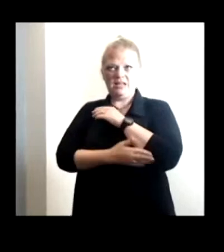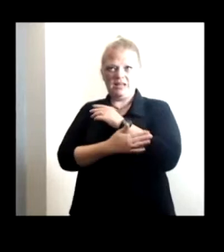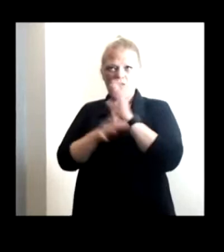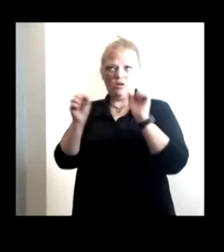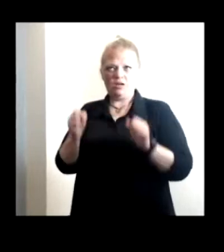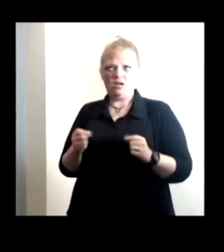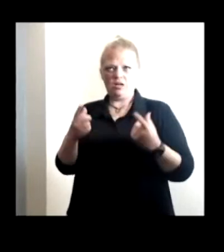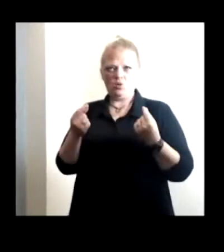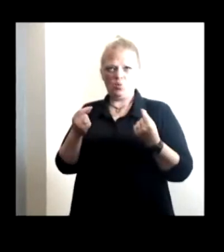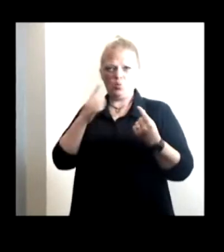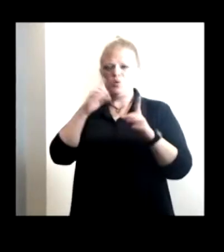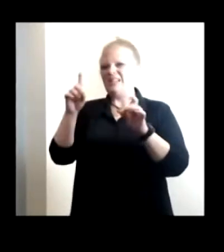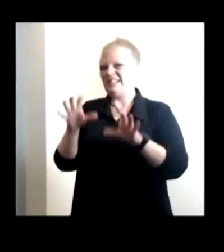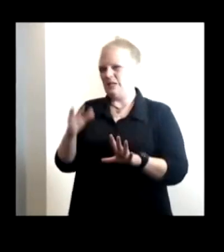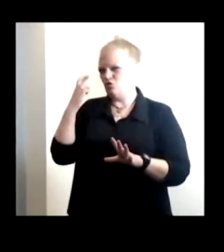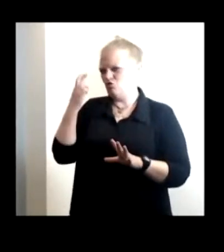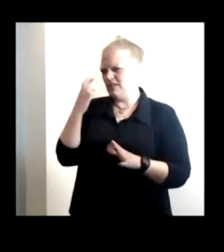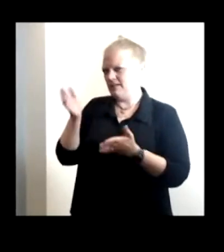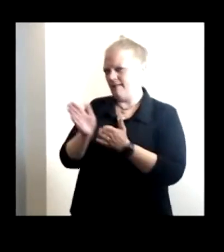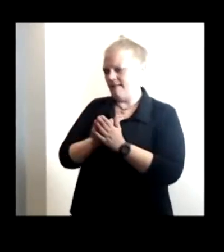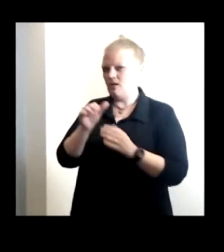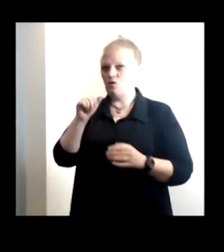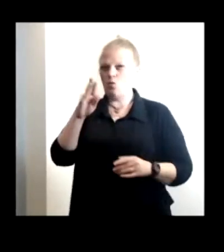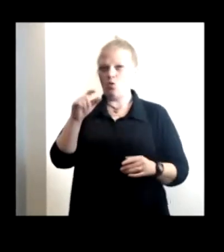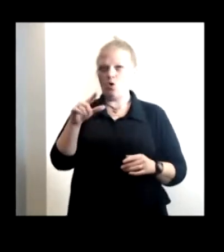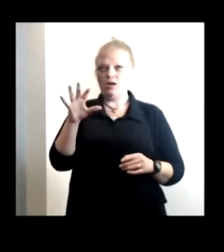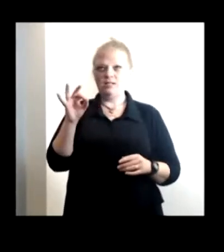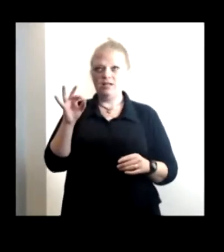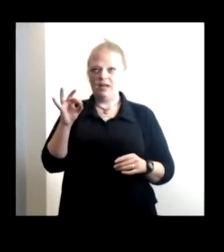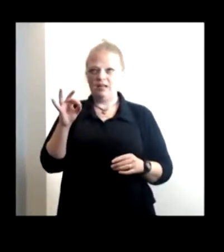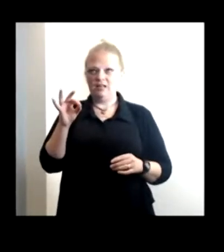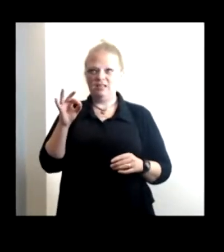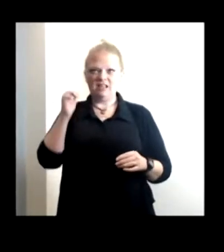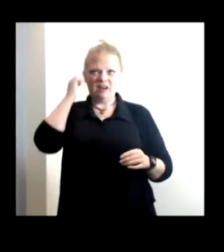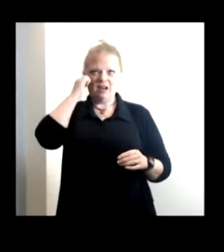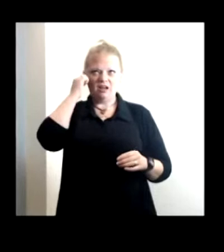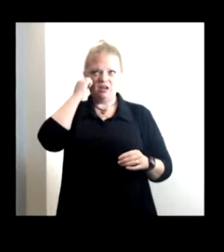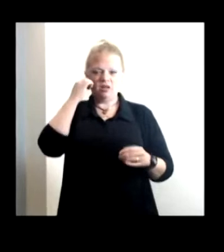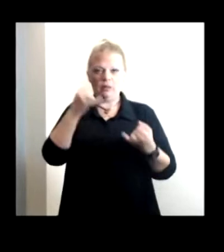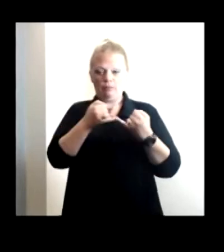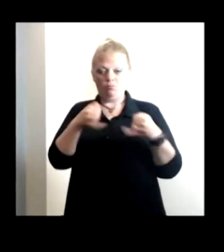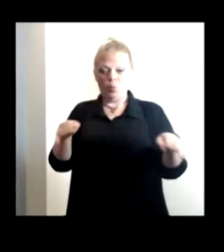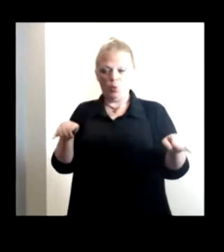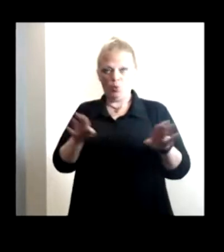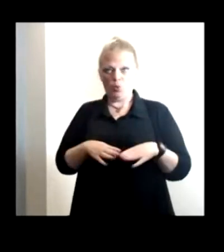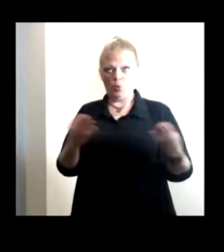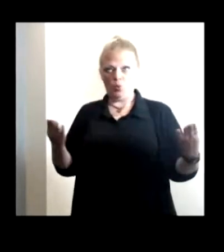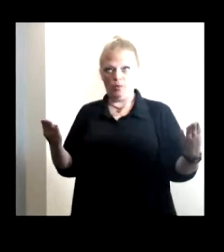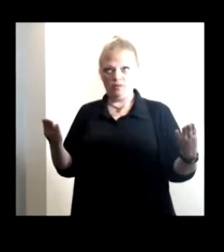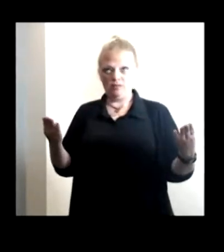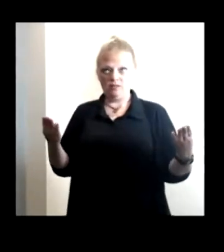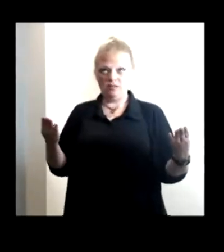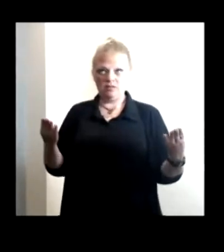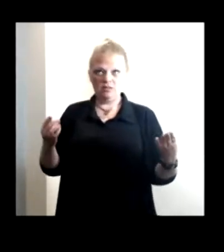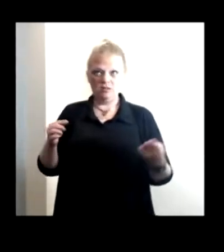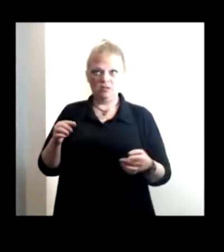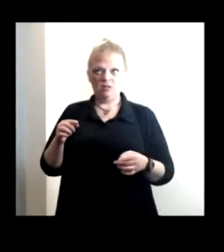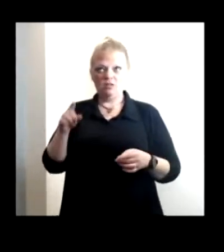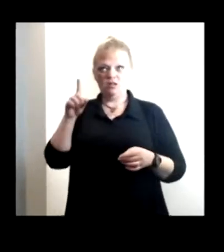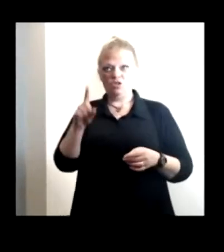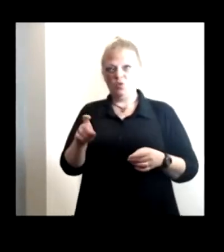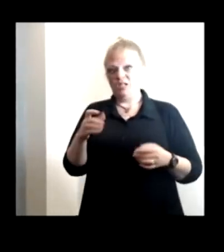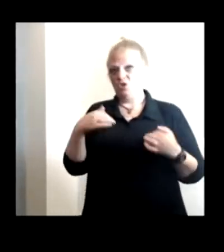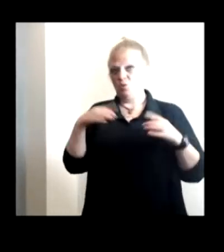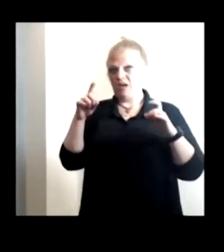a day. Here's the reason I ask. Come August 9th, the border reopens. You need tests